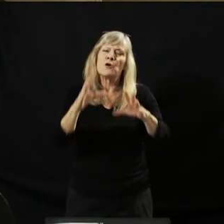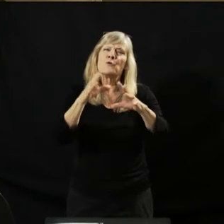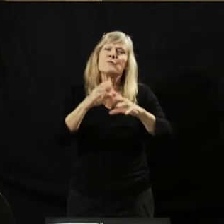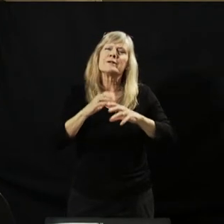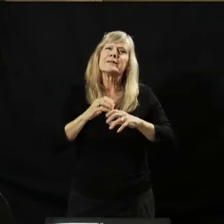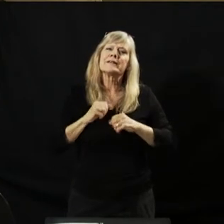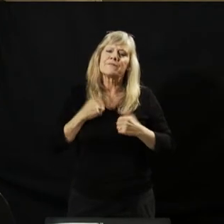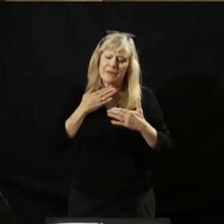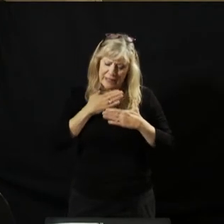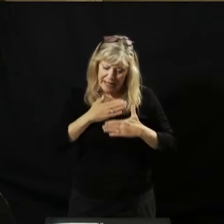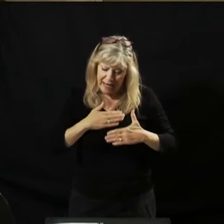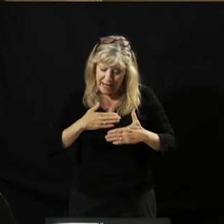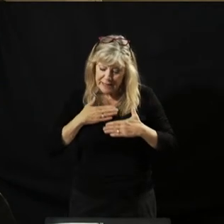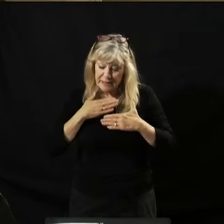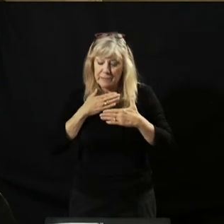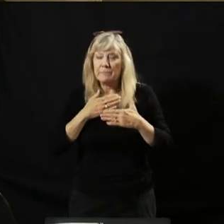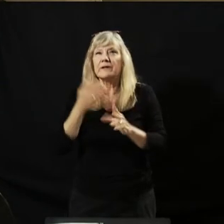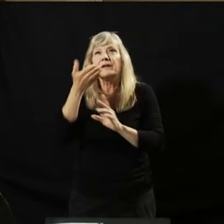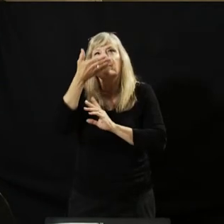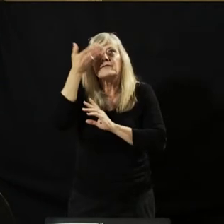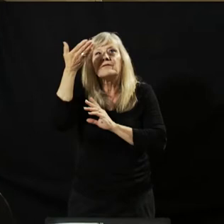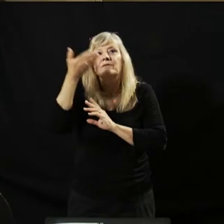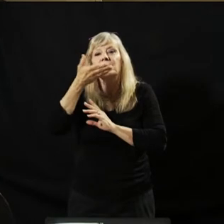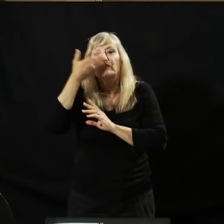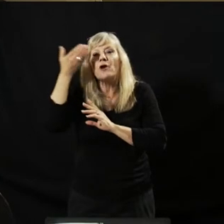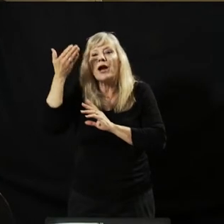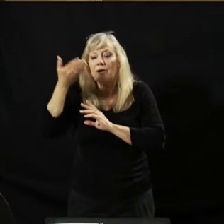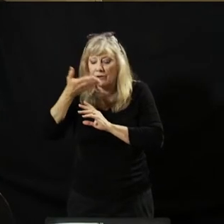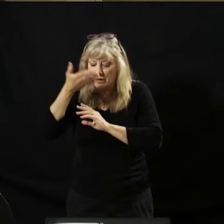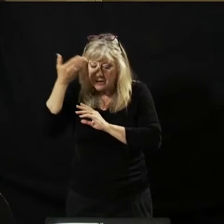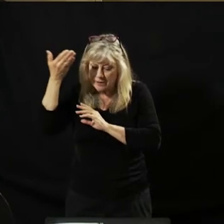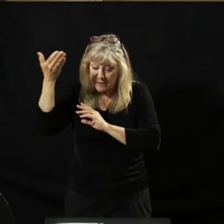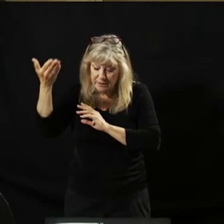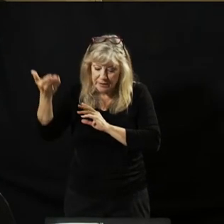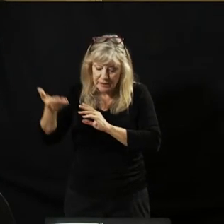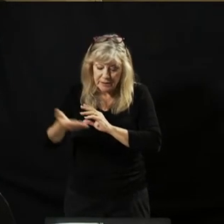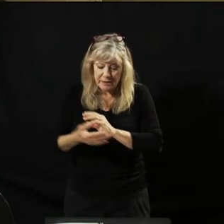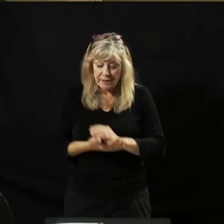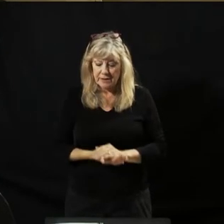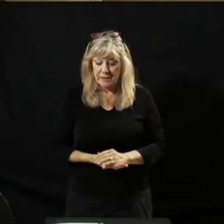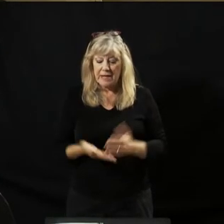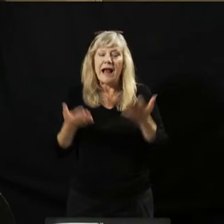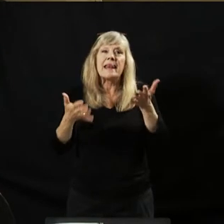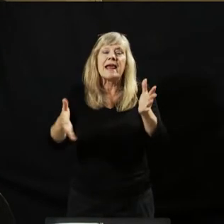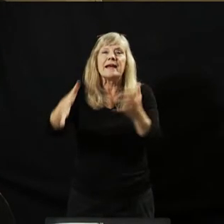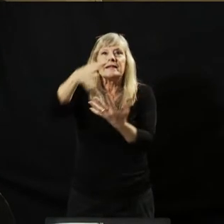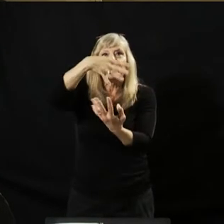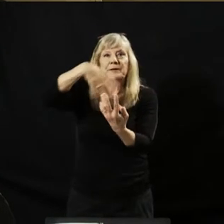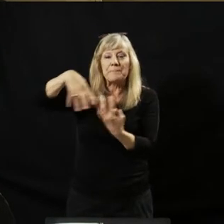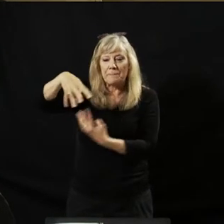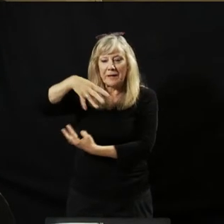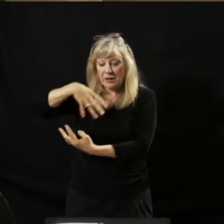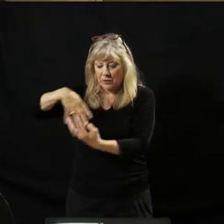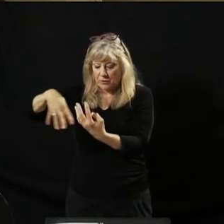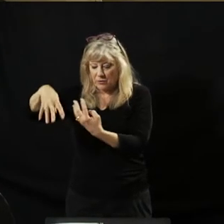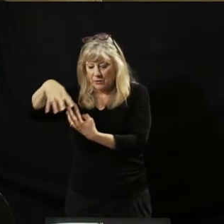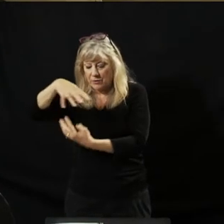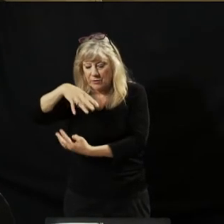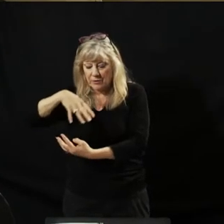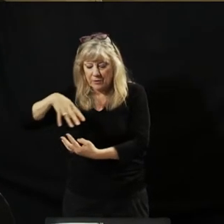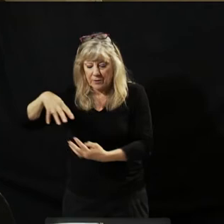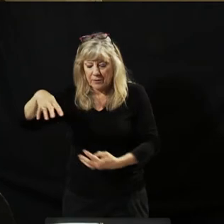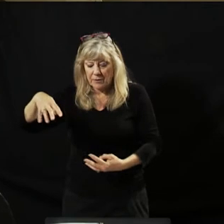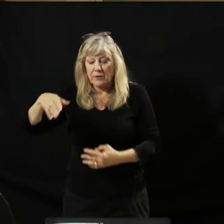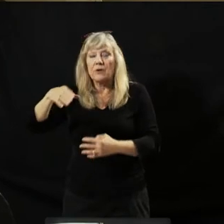Receive it as a pleasing fragrance, and let it mingle with the lights